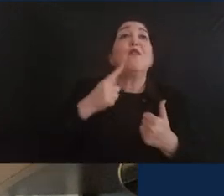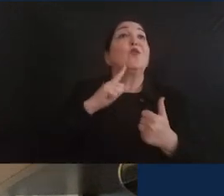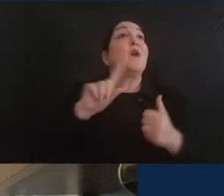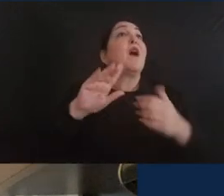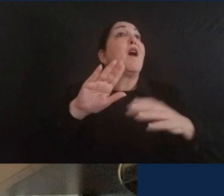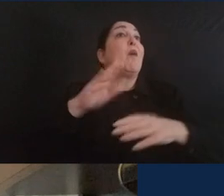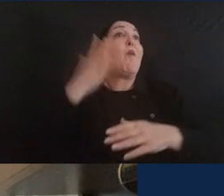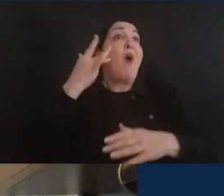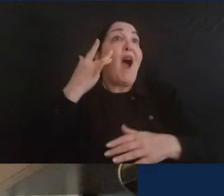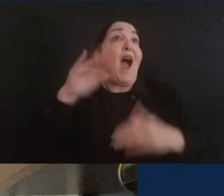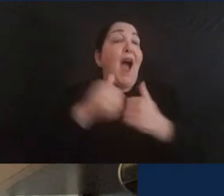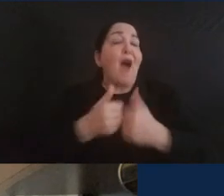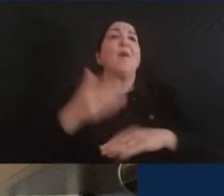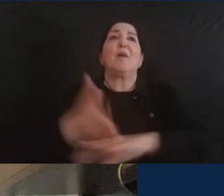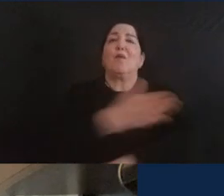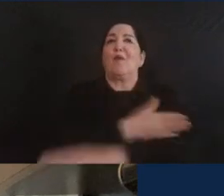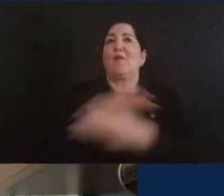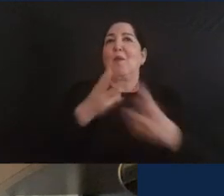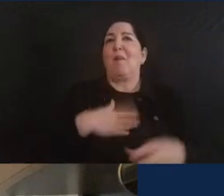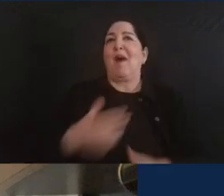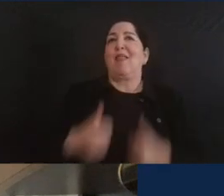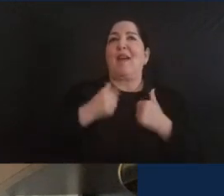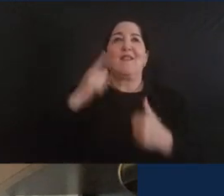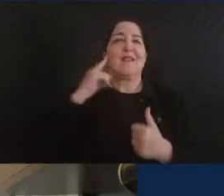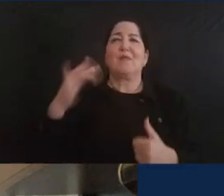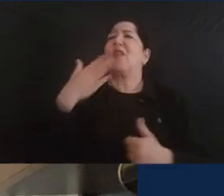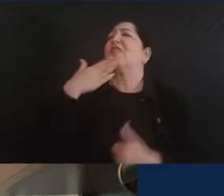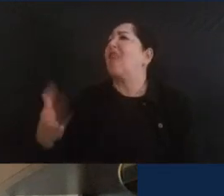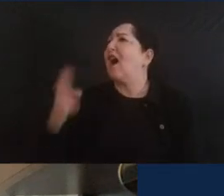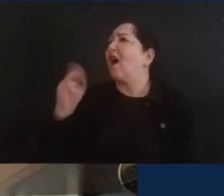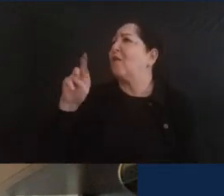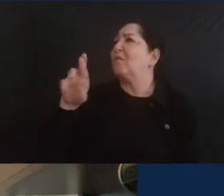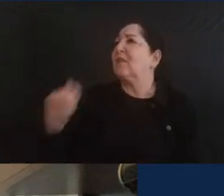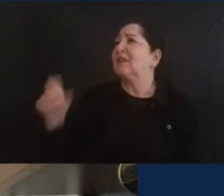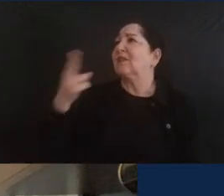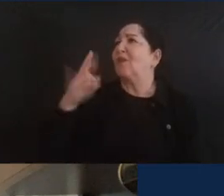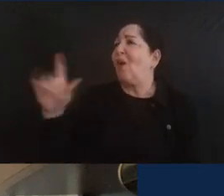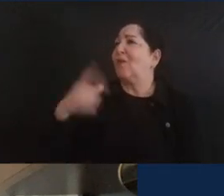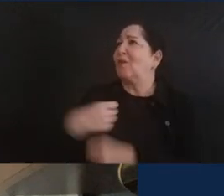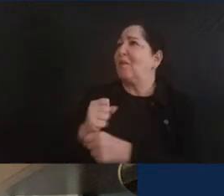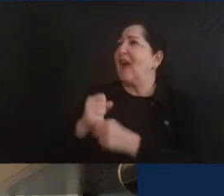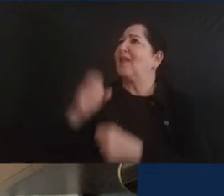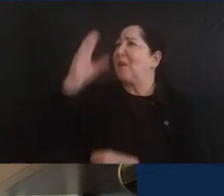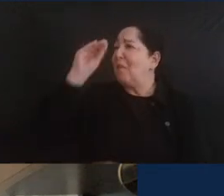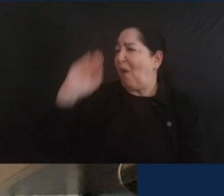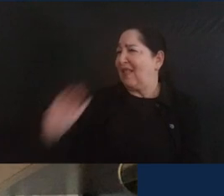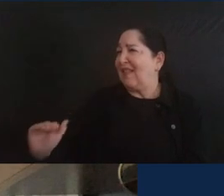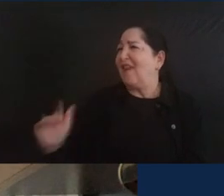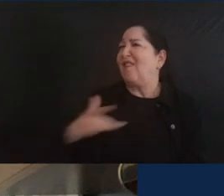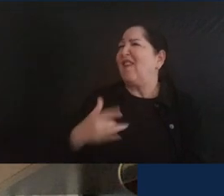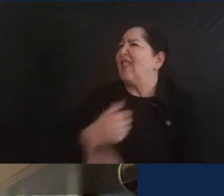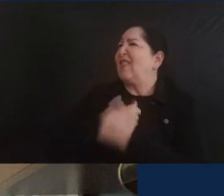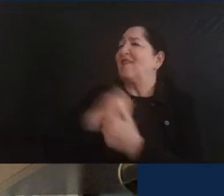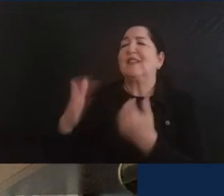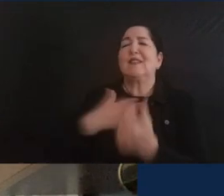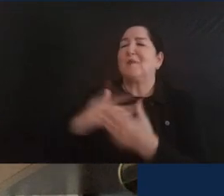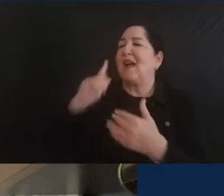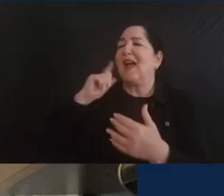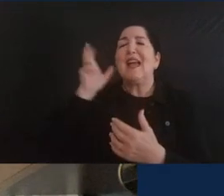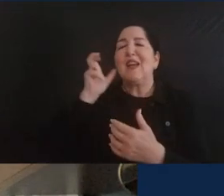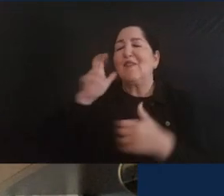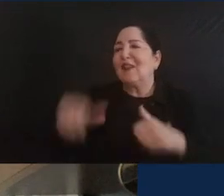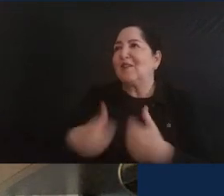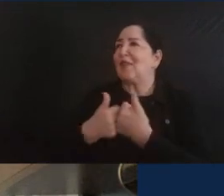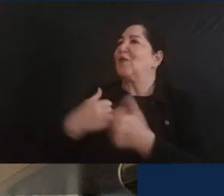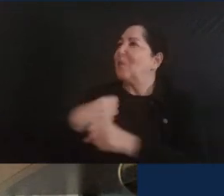to improve my life by improving the way my life sounds. Thank you to Mrs. Hall for making this little boy feel